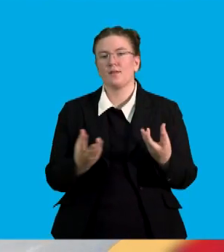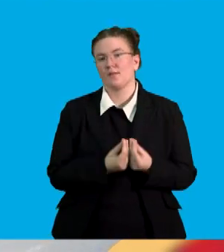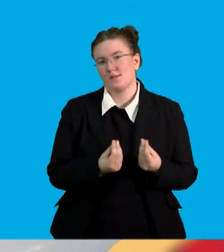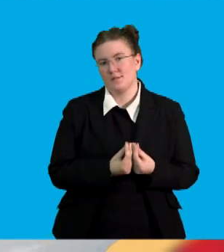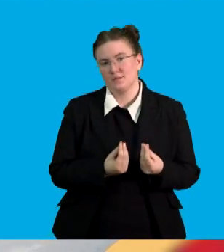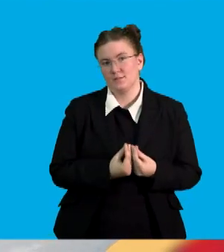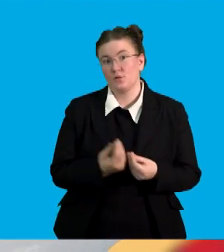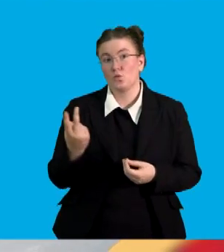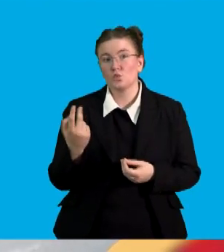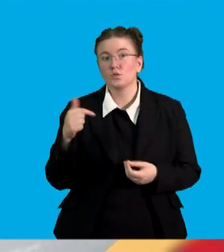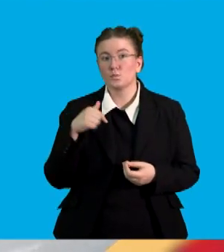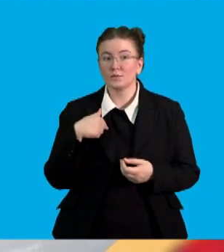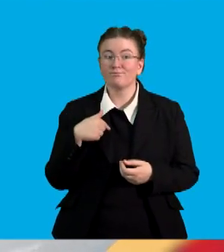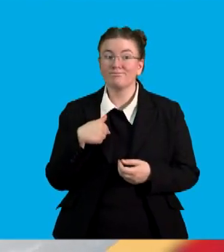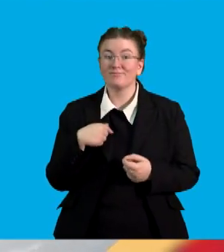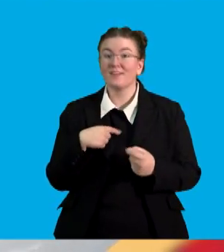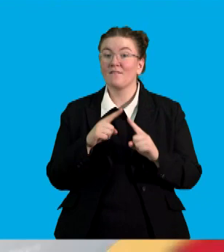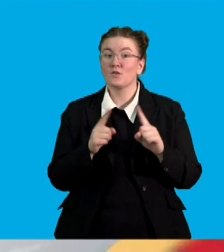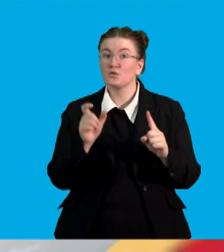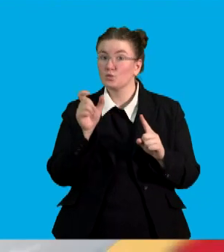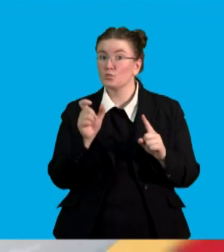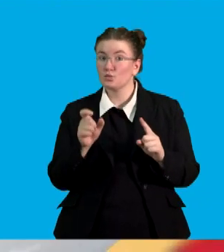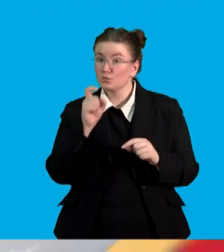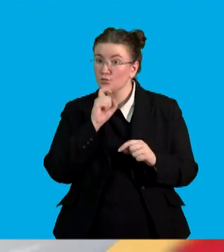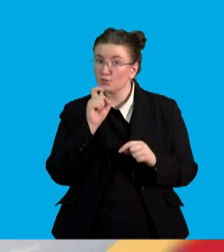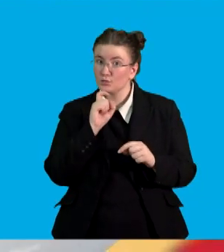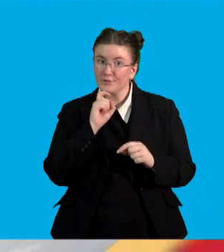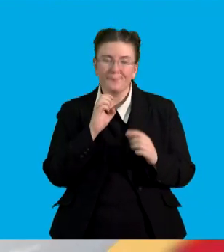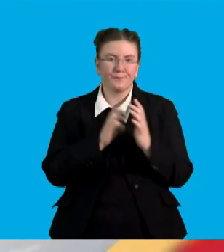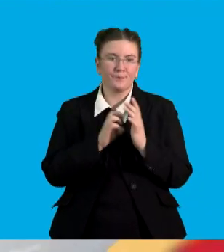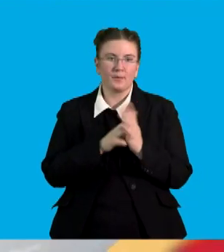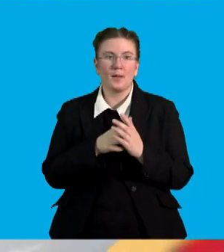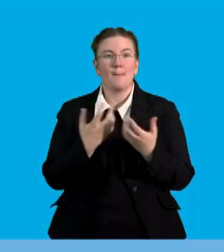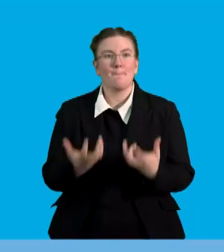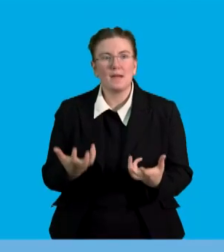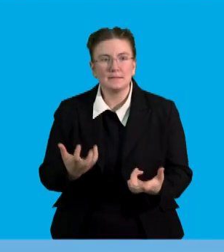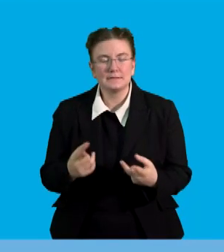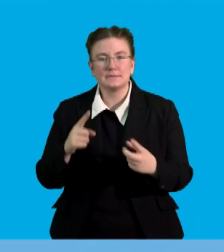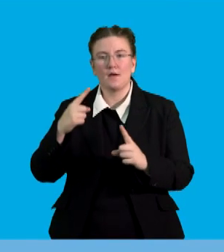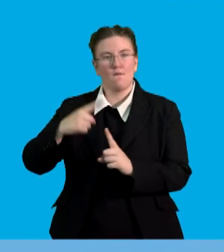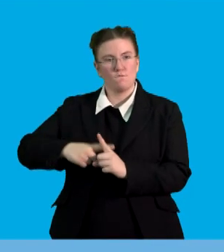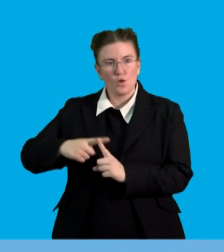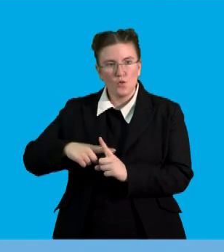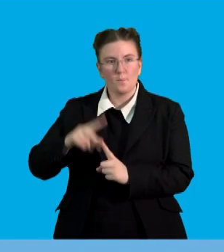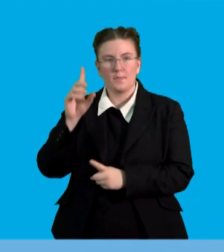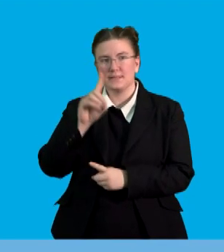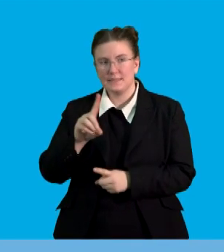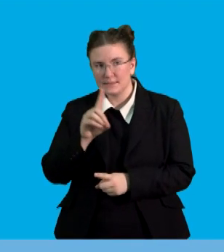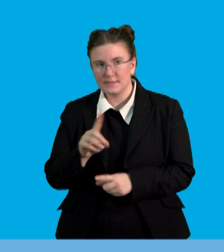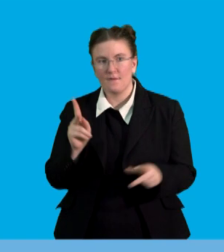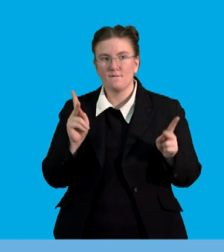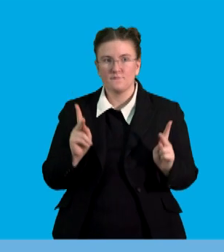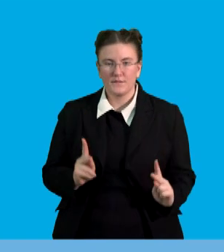we also used certain words throughout the lesson, words such as mass, volume,